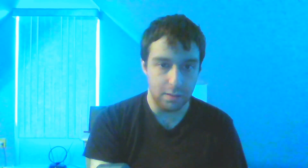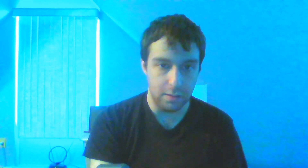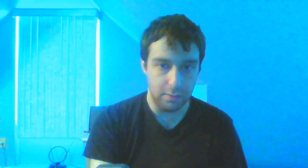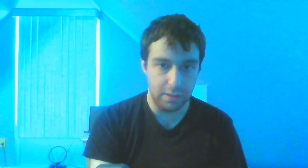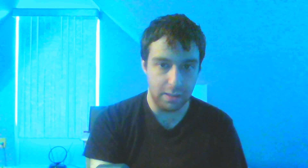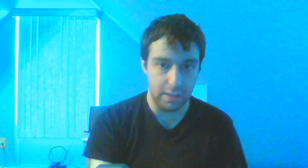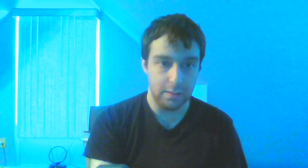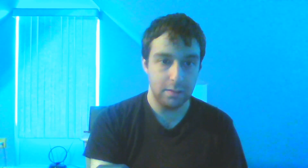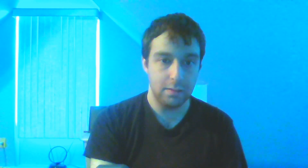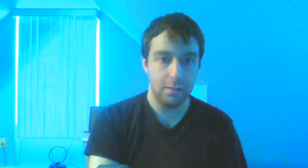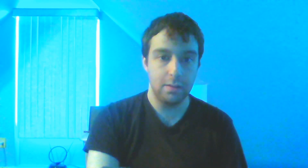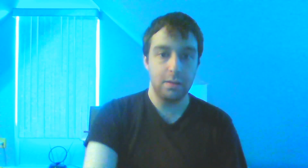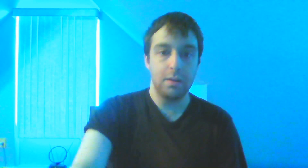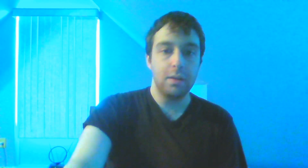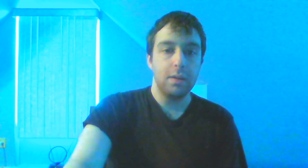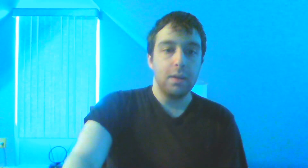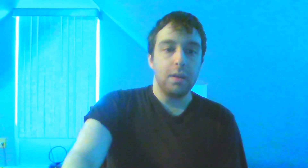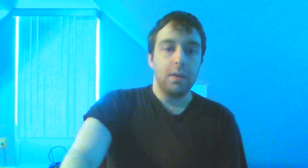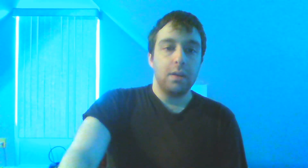Okay.